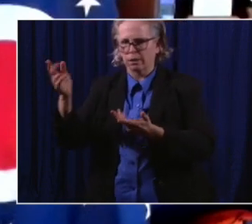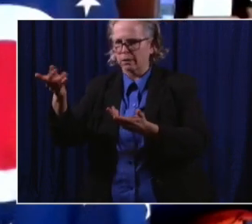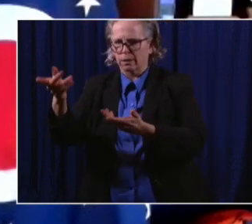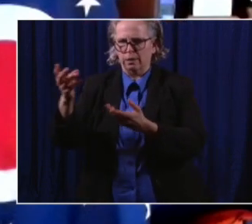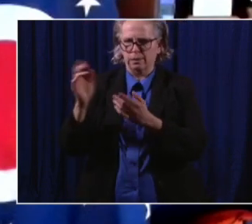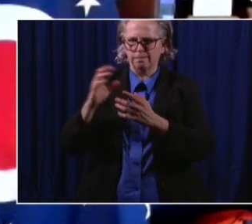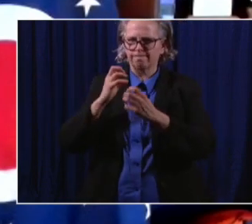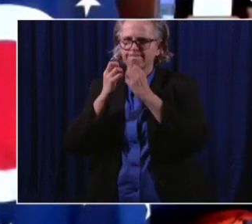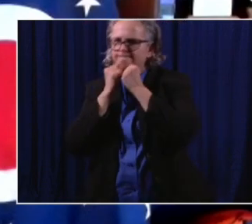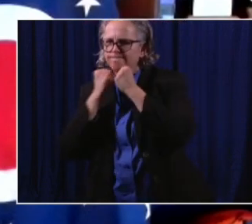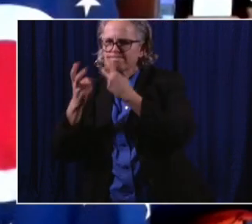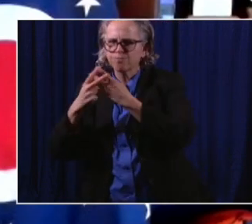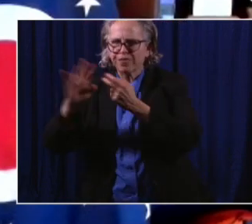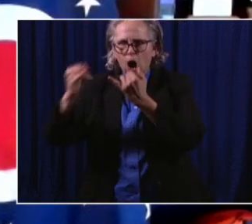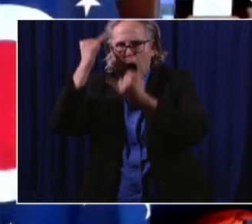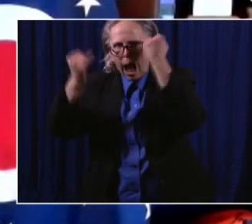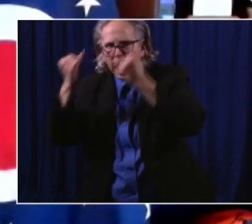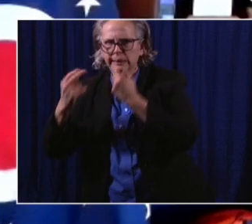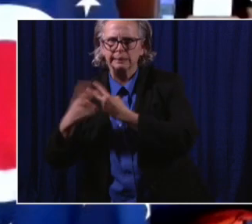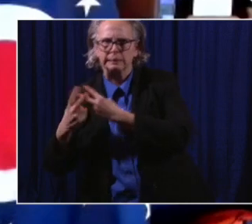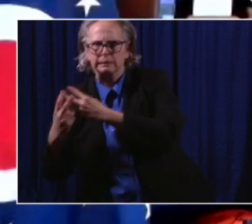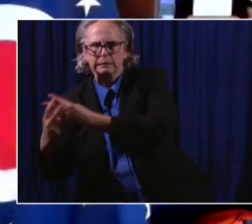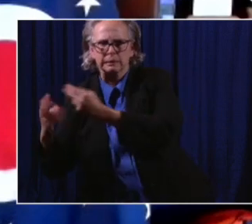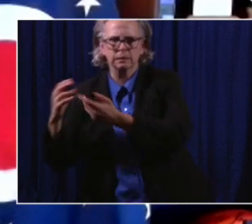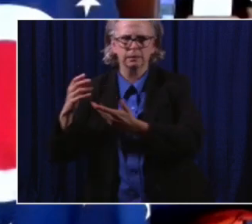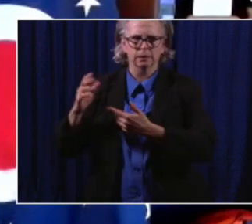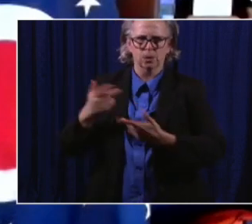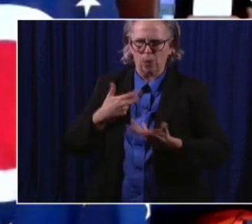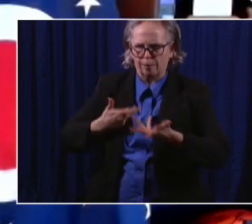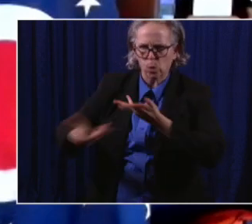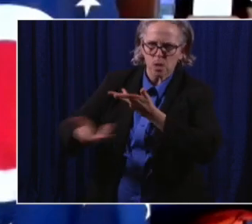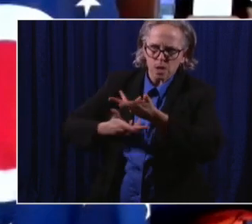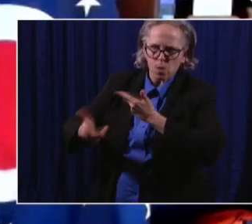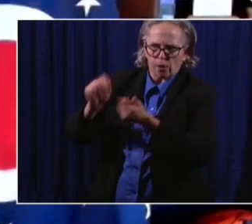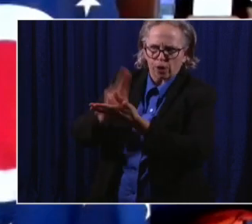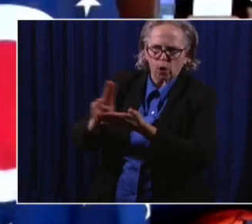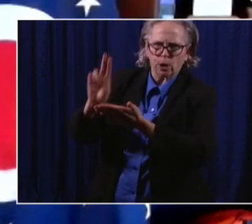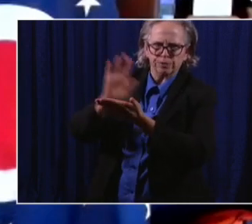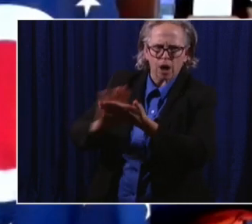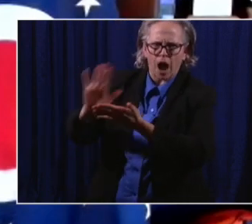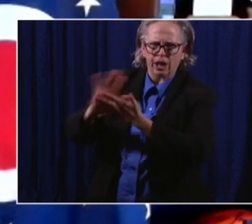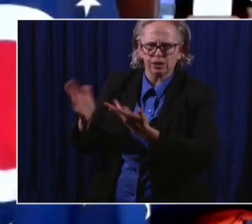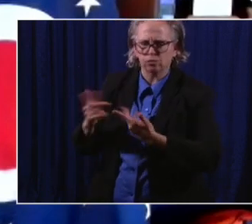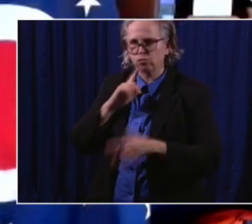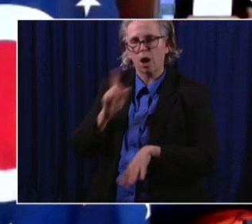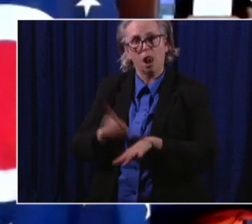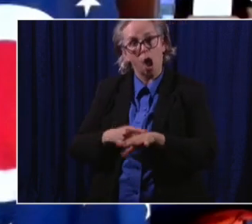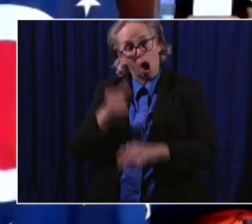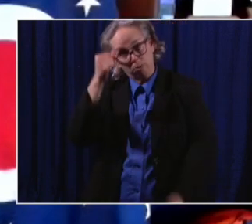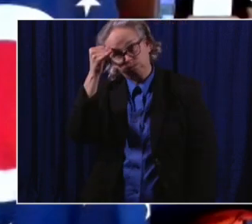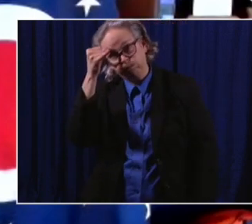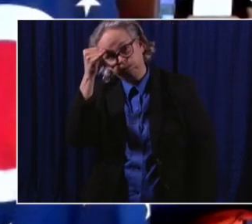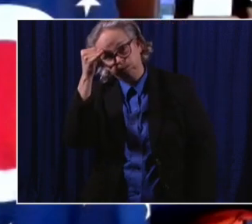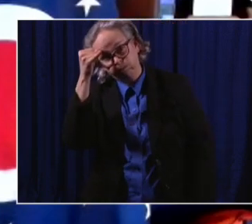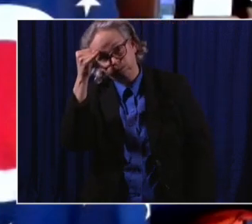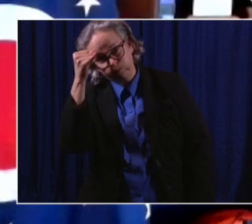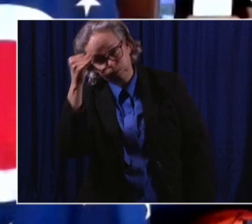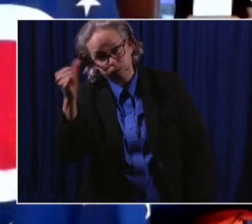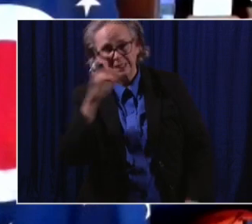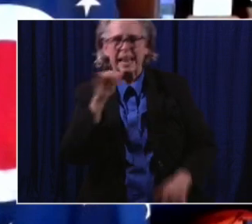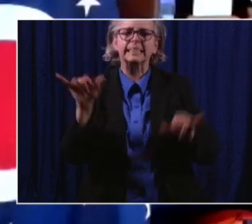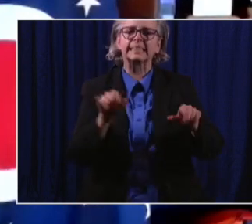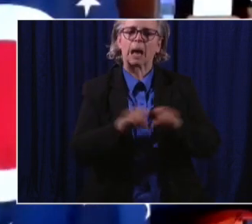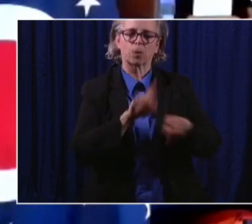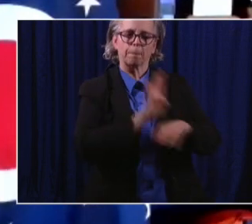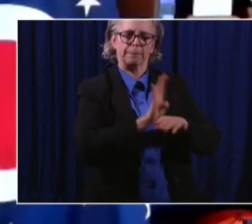just speed to market. It was slow. It was not very entrepreneurial. It was not functioning at the speed of business. So the